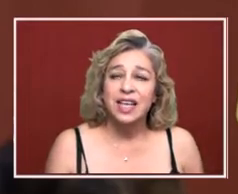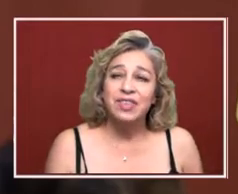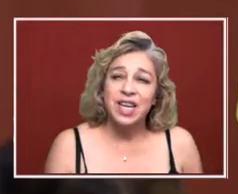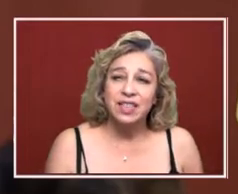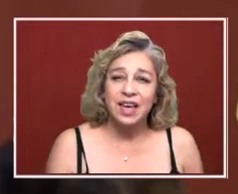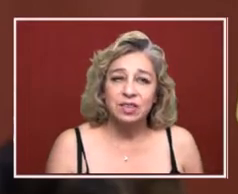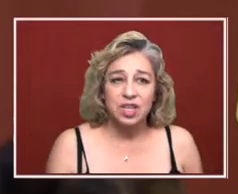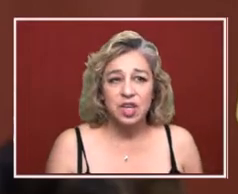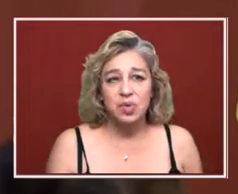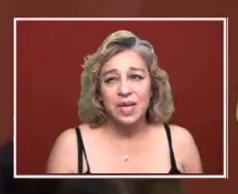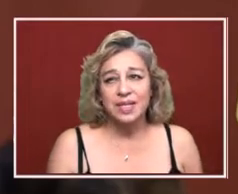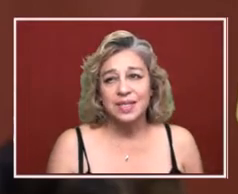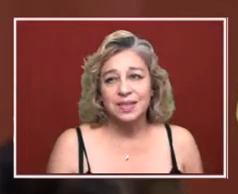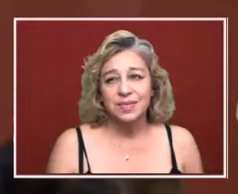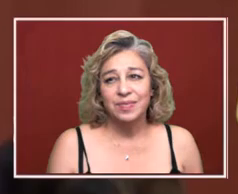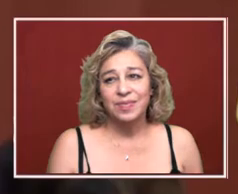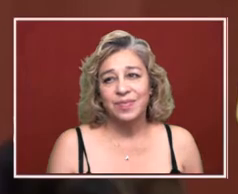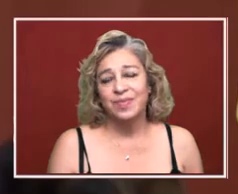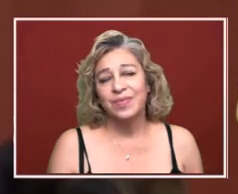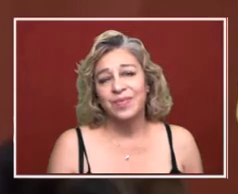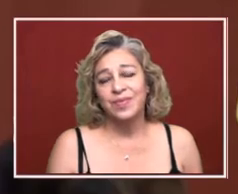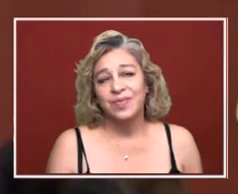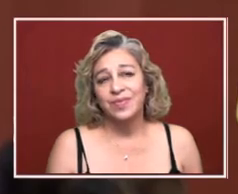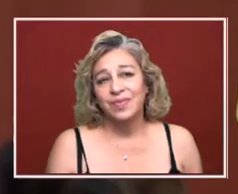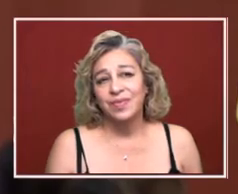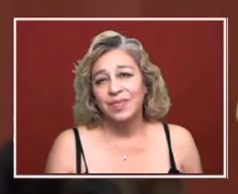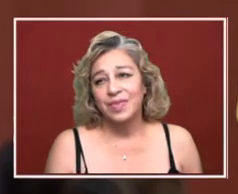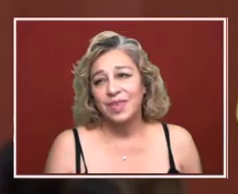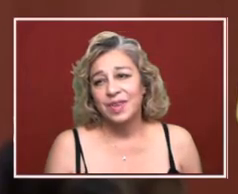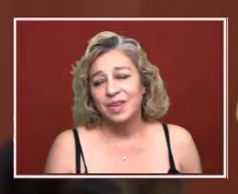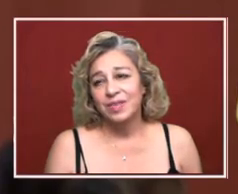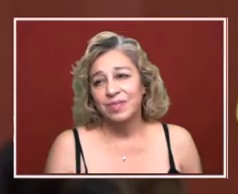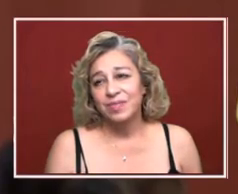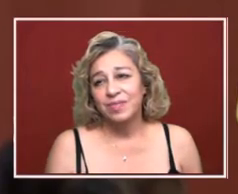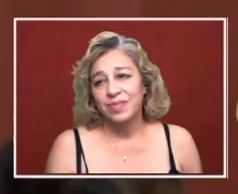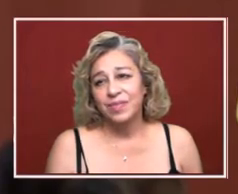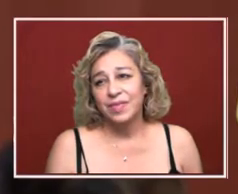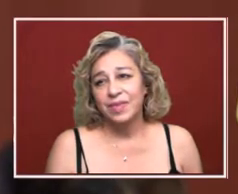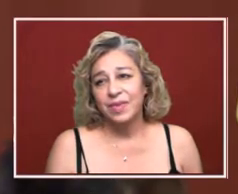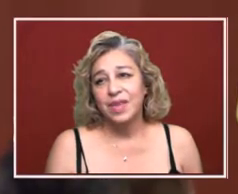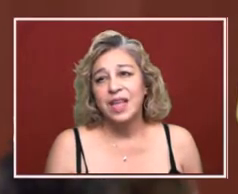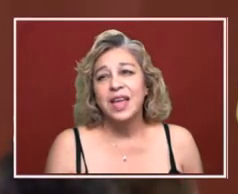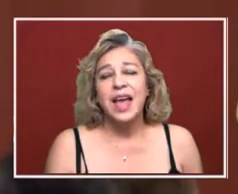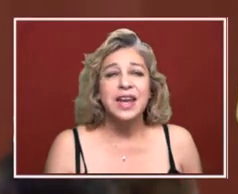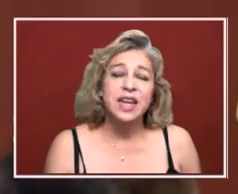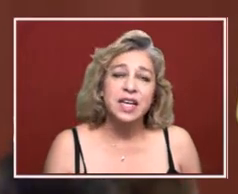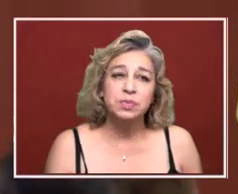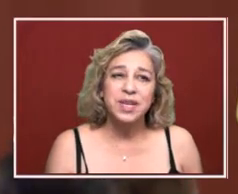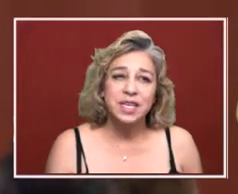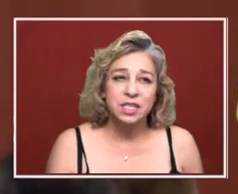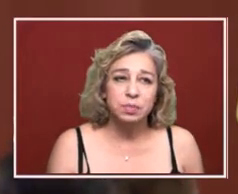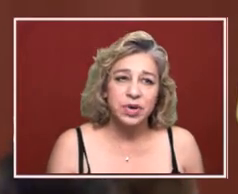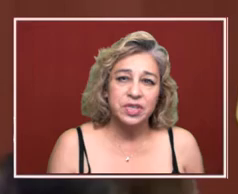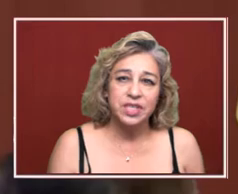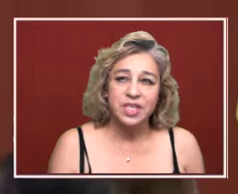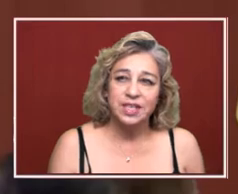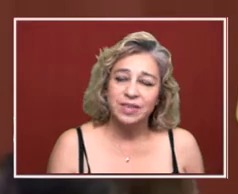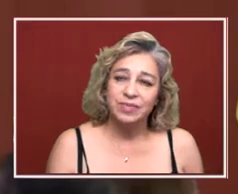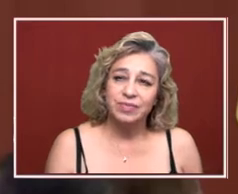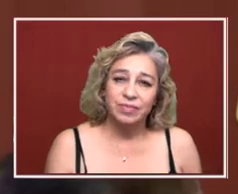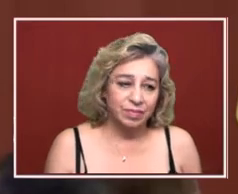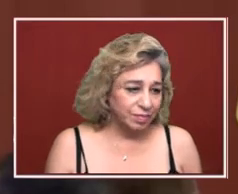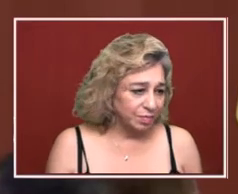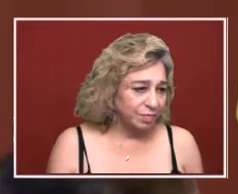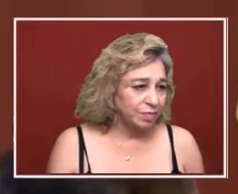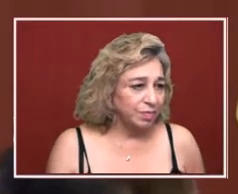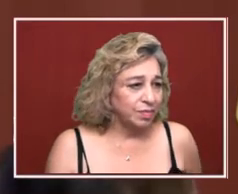has 70,000 units. Y está ya desplegada. And it has been dispersed.